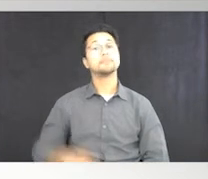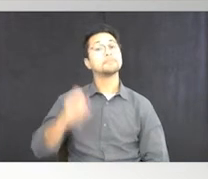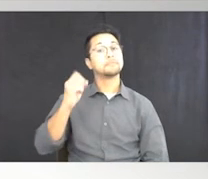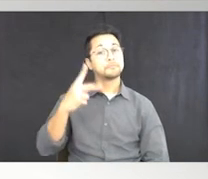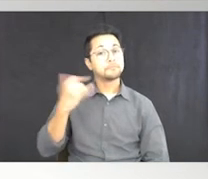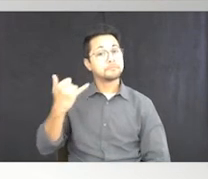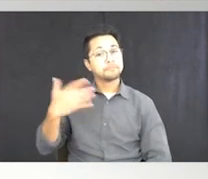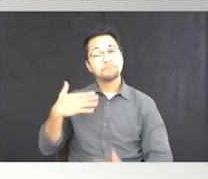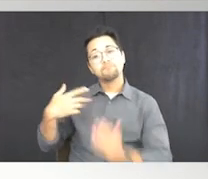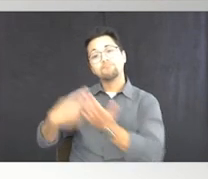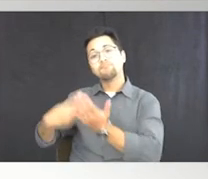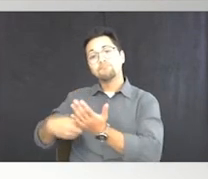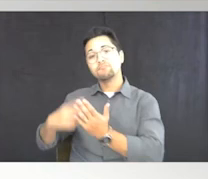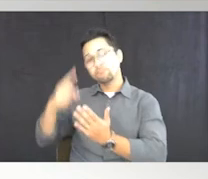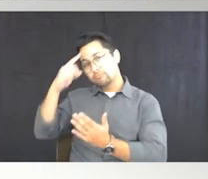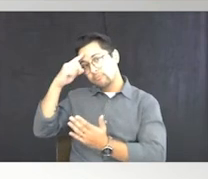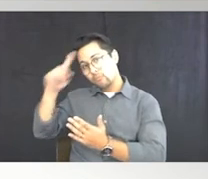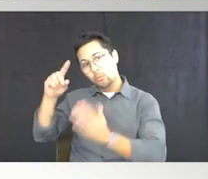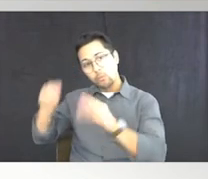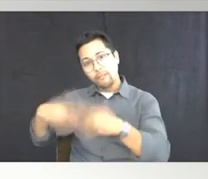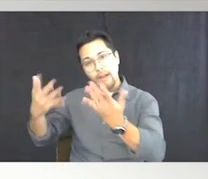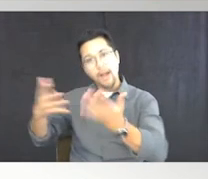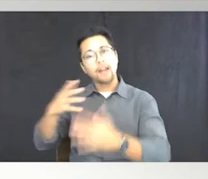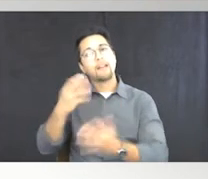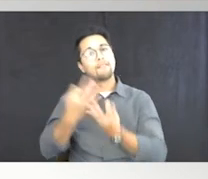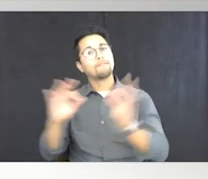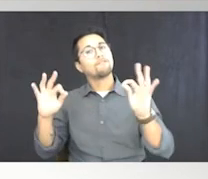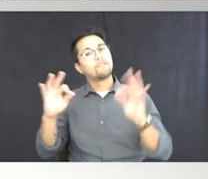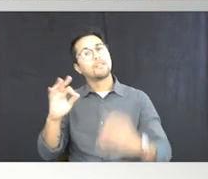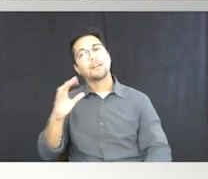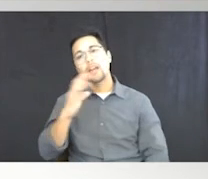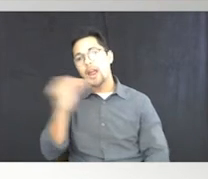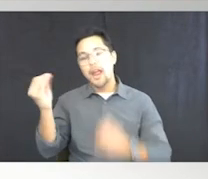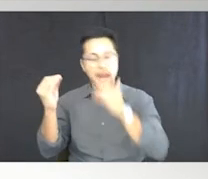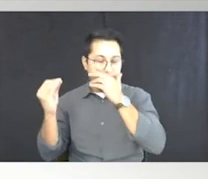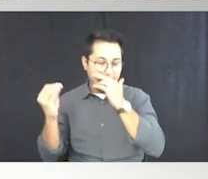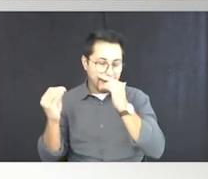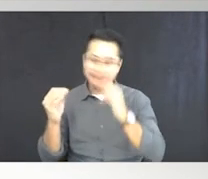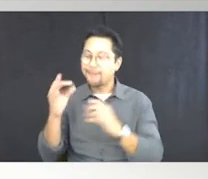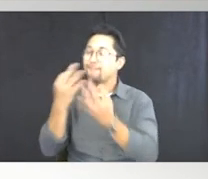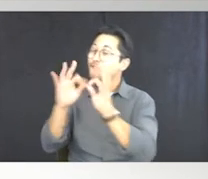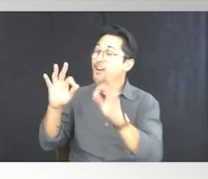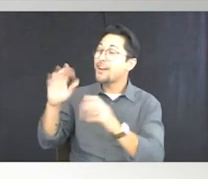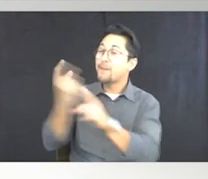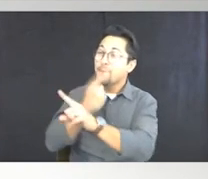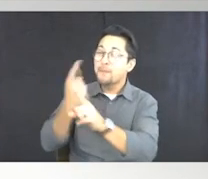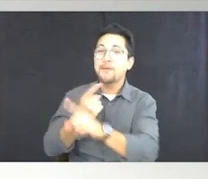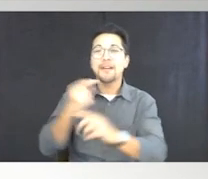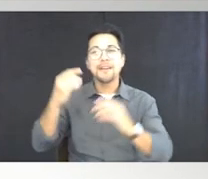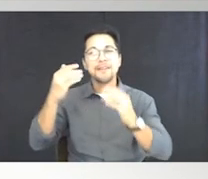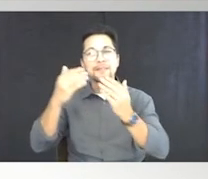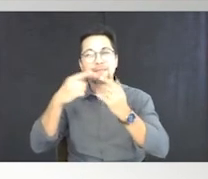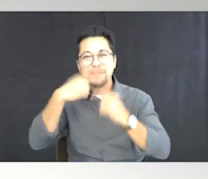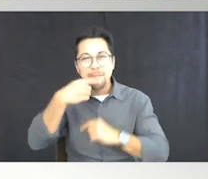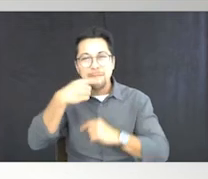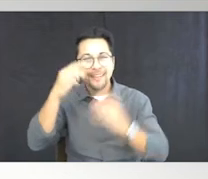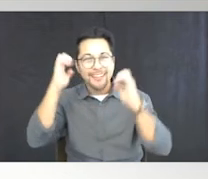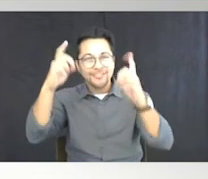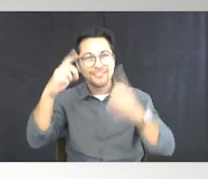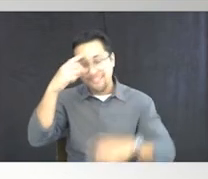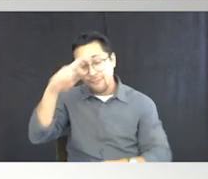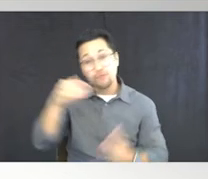Okay, now we're going to move to providing a free a free appropriate public education for students